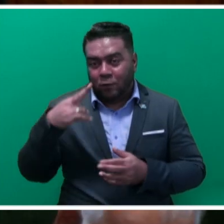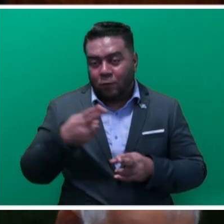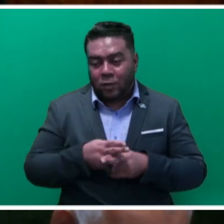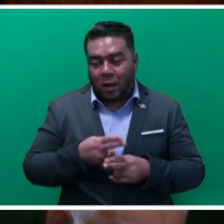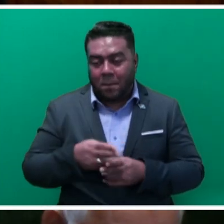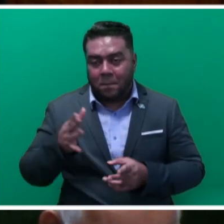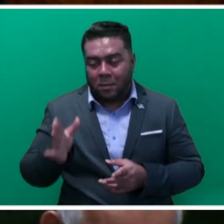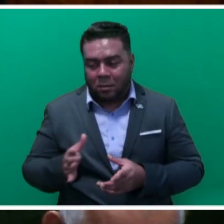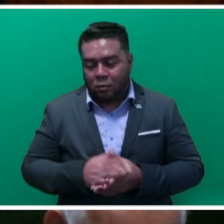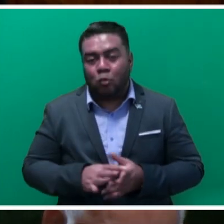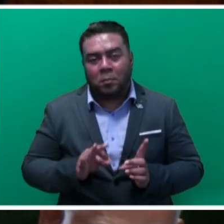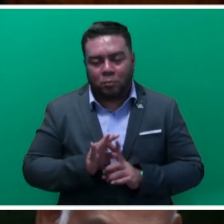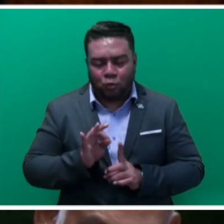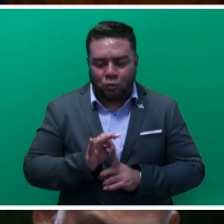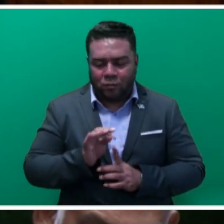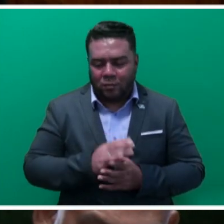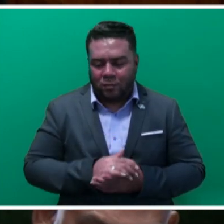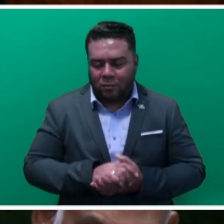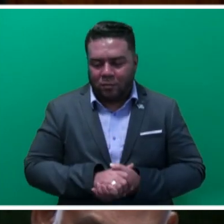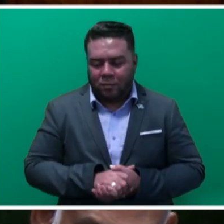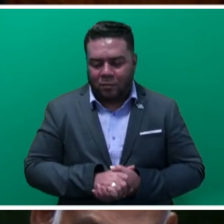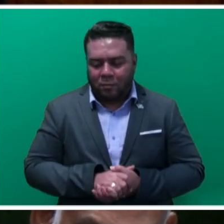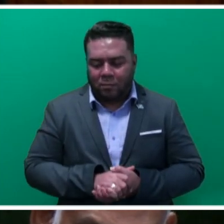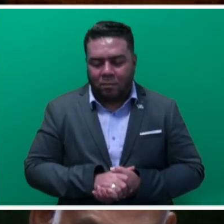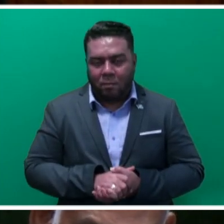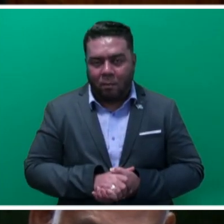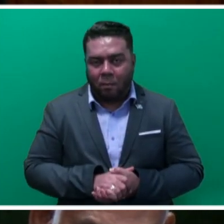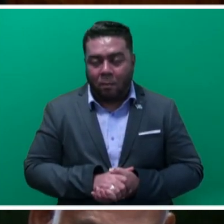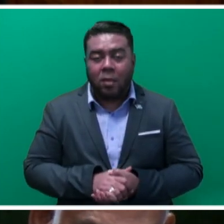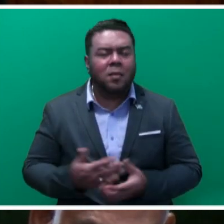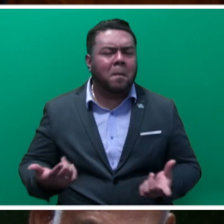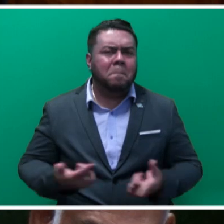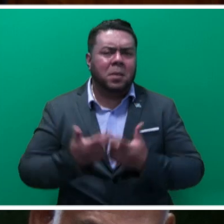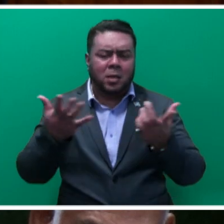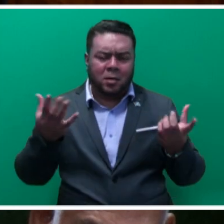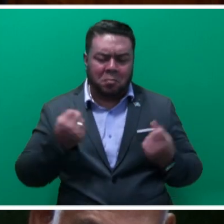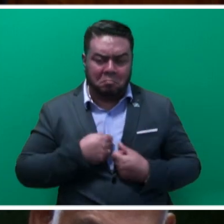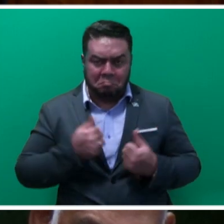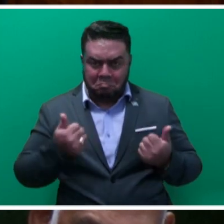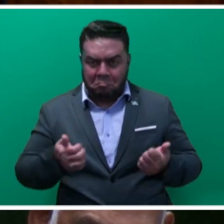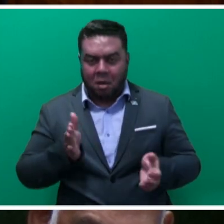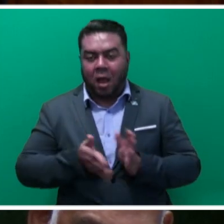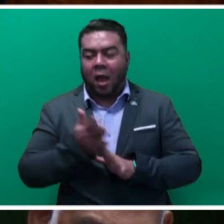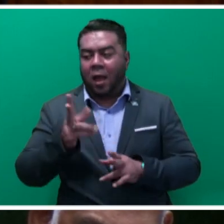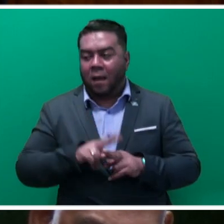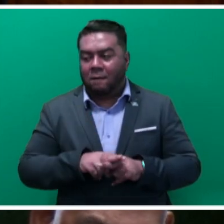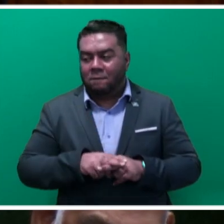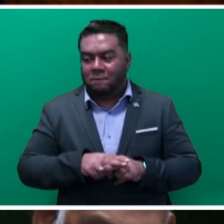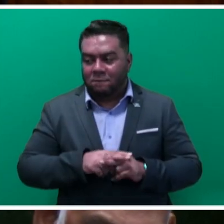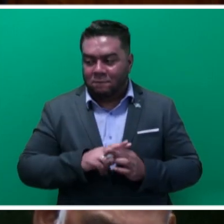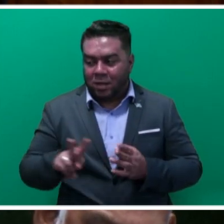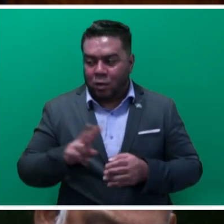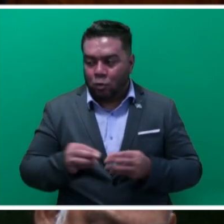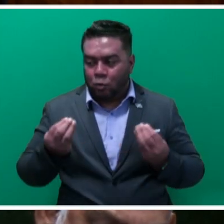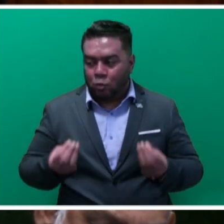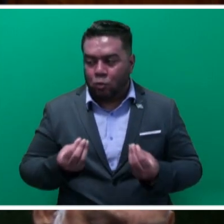improve the fruit orchards. There is a huge potential for these high-value crops to meet the